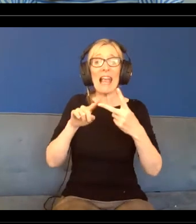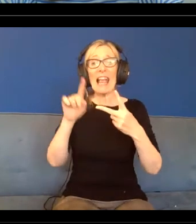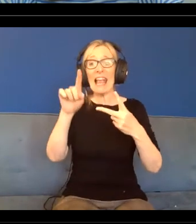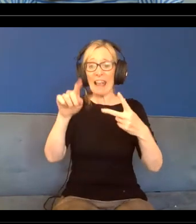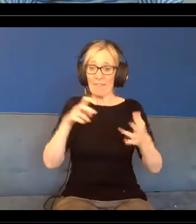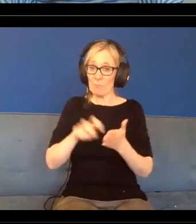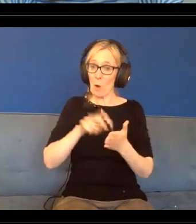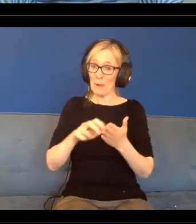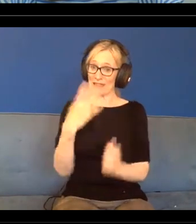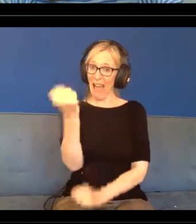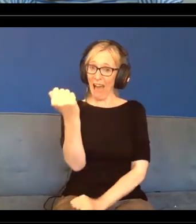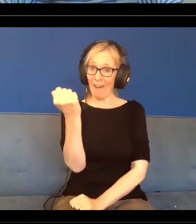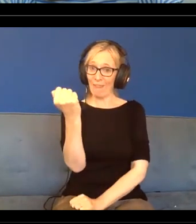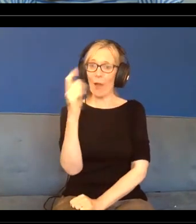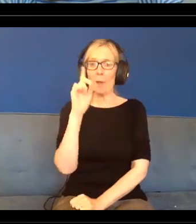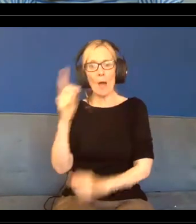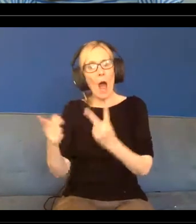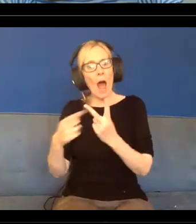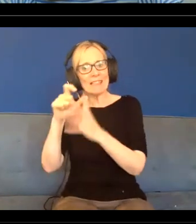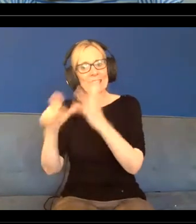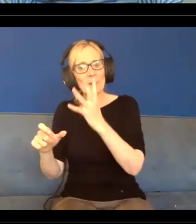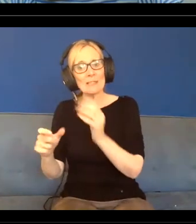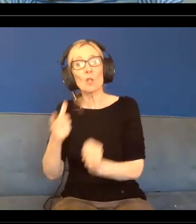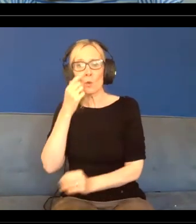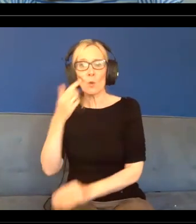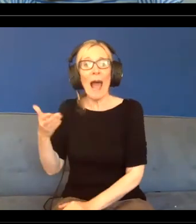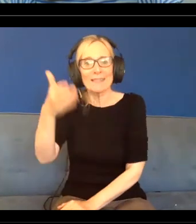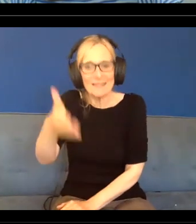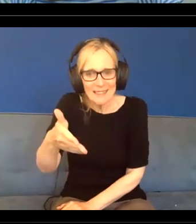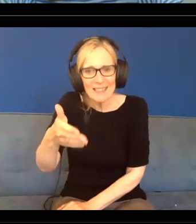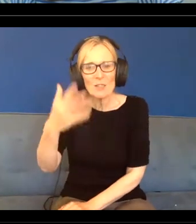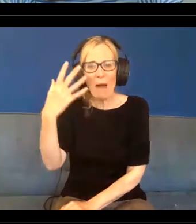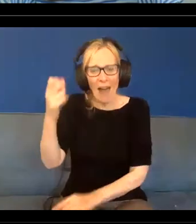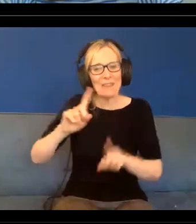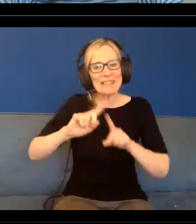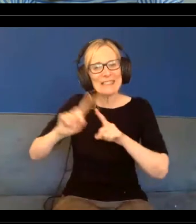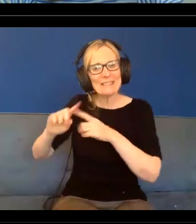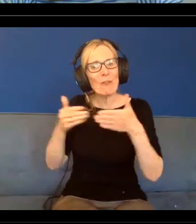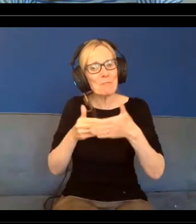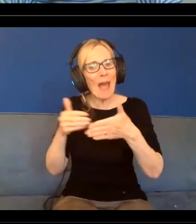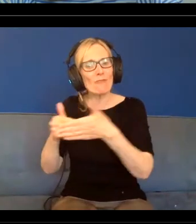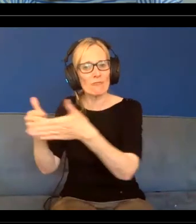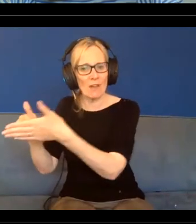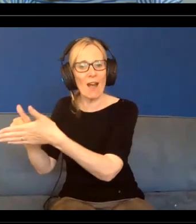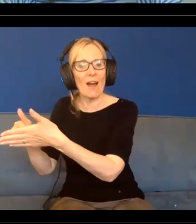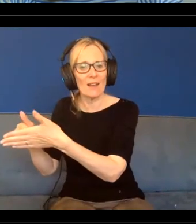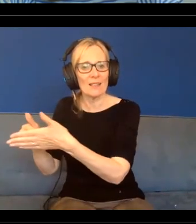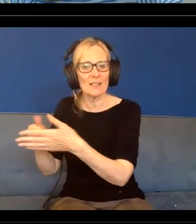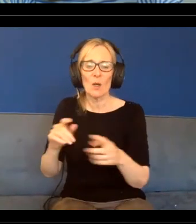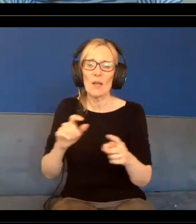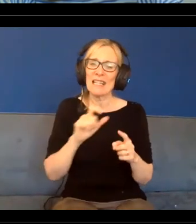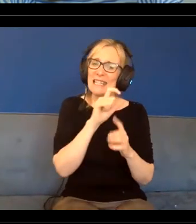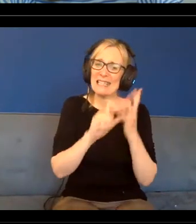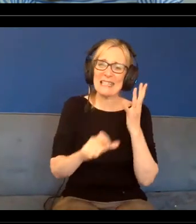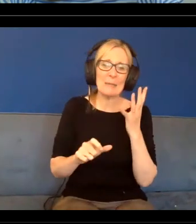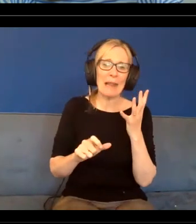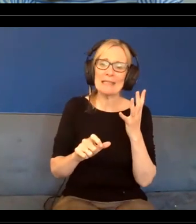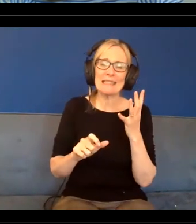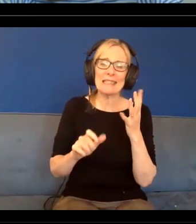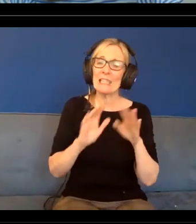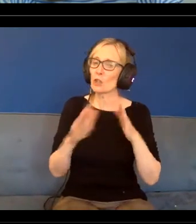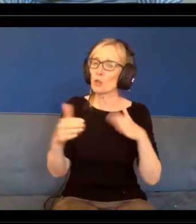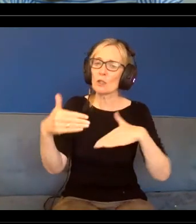for example, you might not experience those same barriers. So yes, you're absolutely right. Disability doesn't affect every disabled